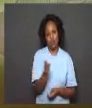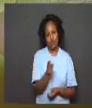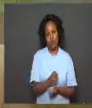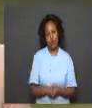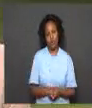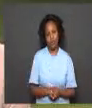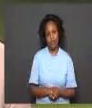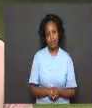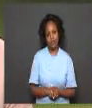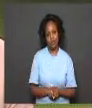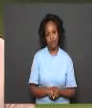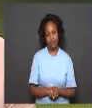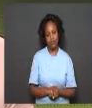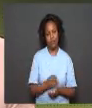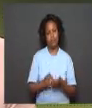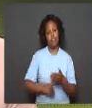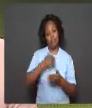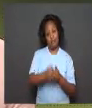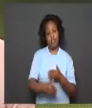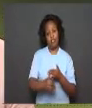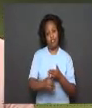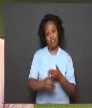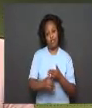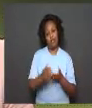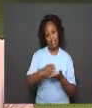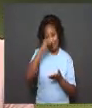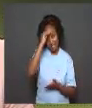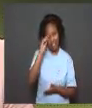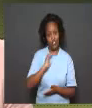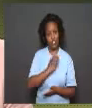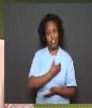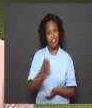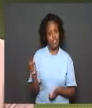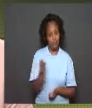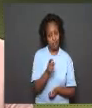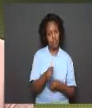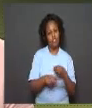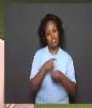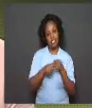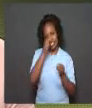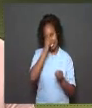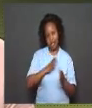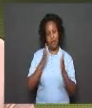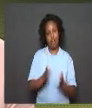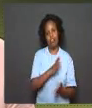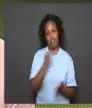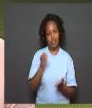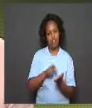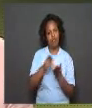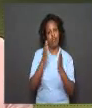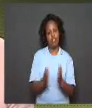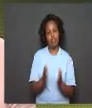other. Our next lesson will be about the human and democratic